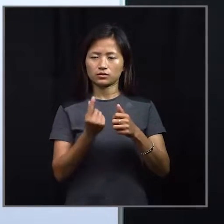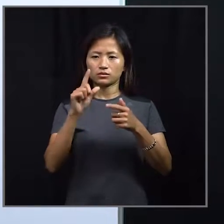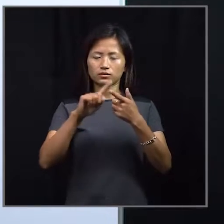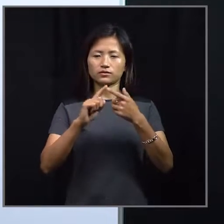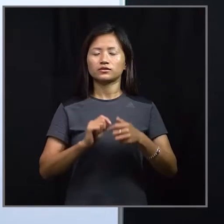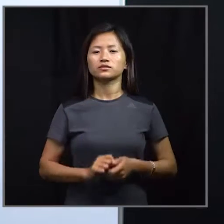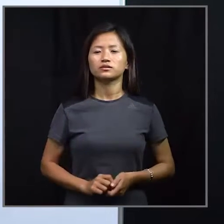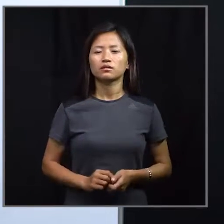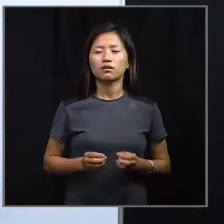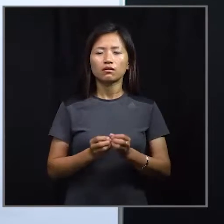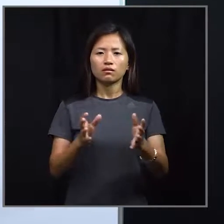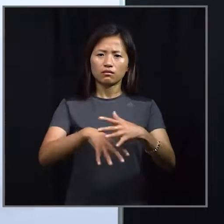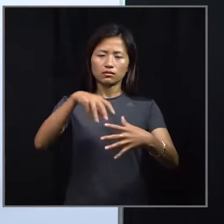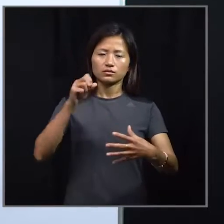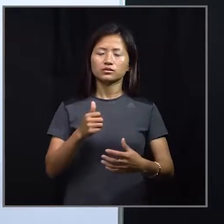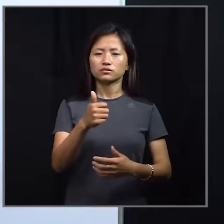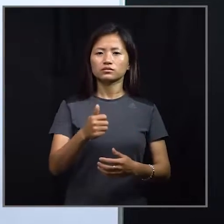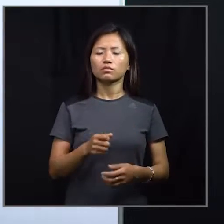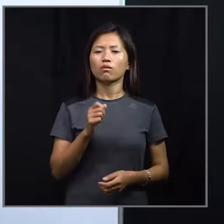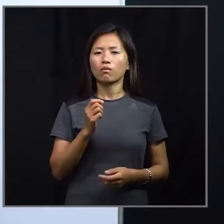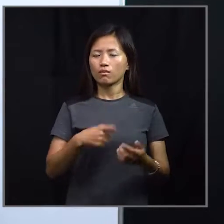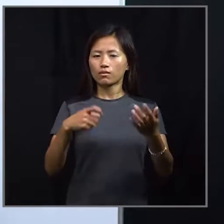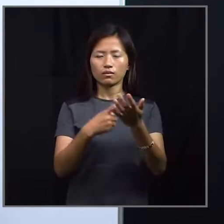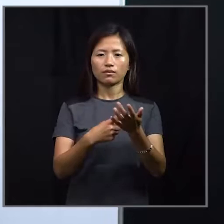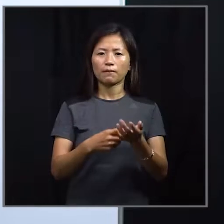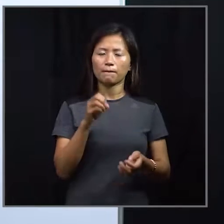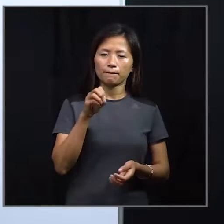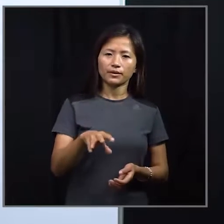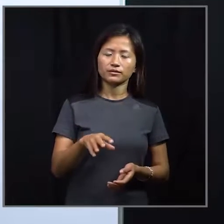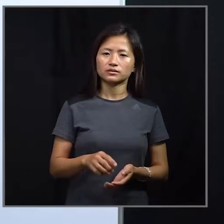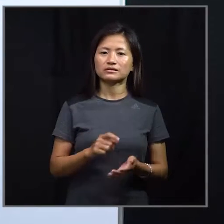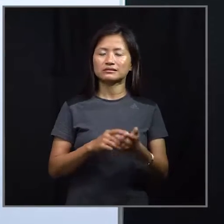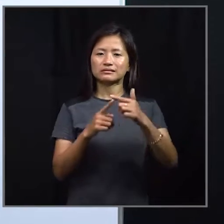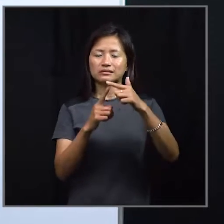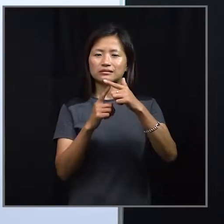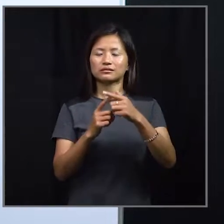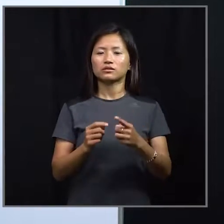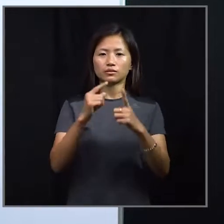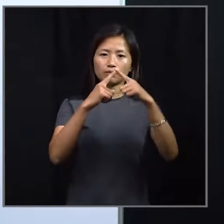the outcome is good or bad, is technically called positive economics.